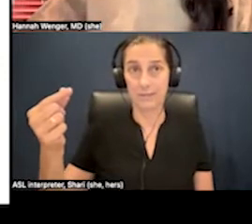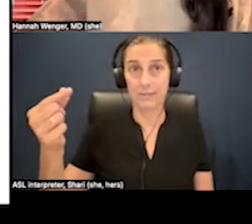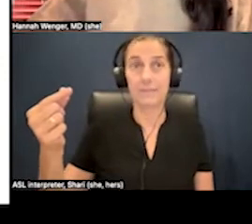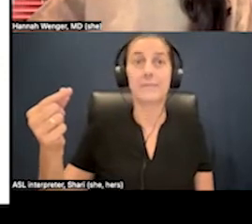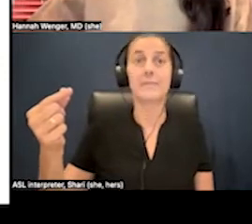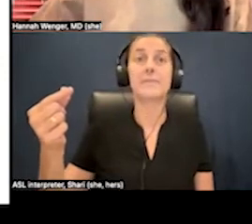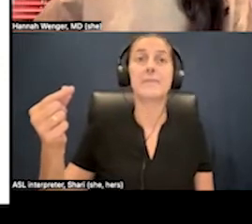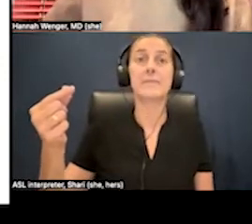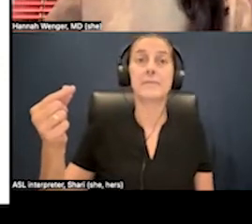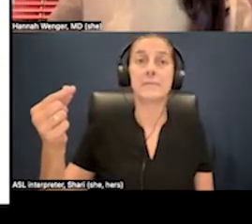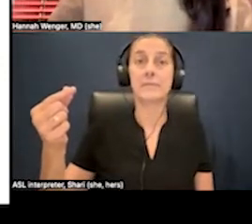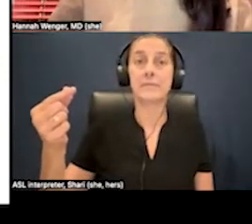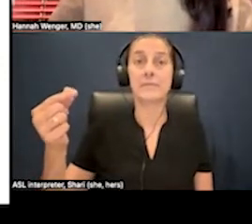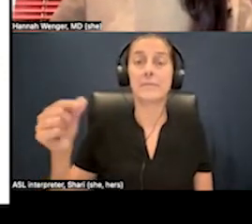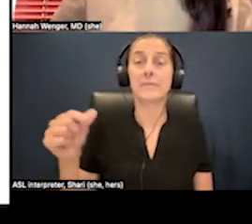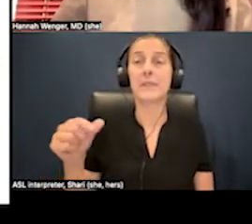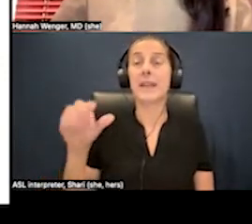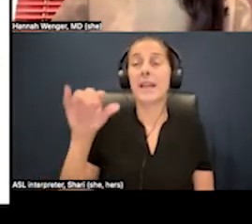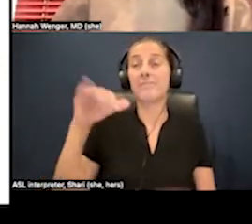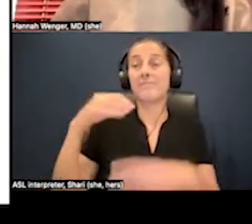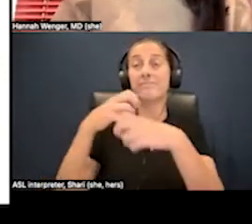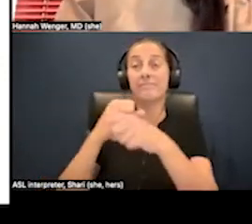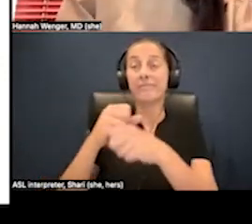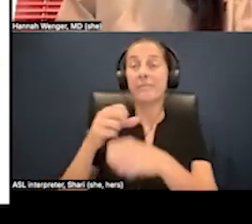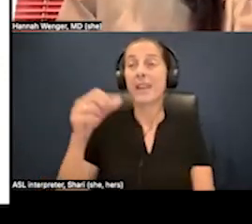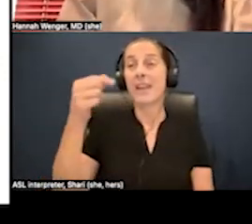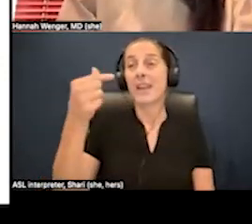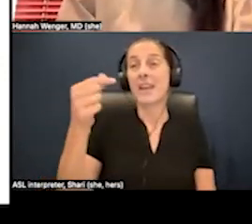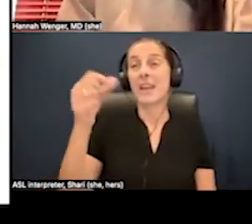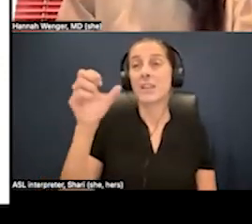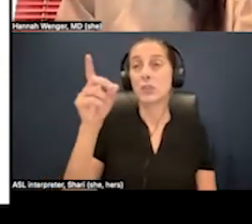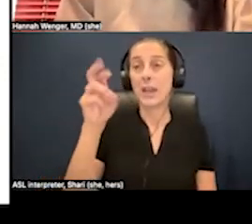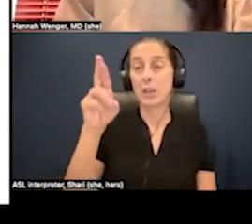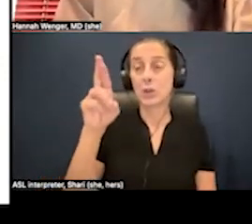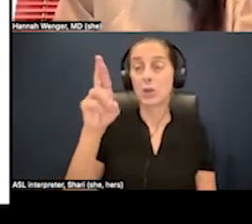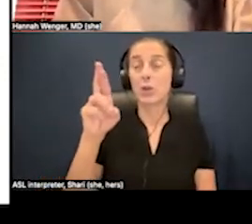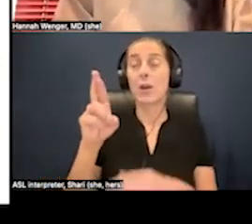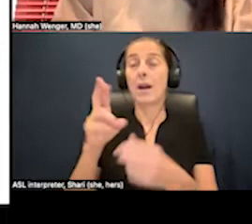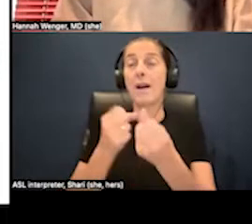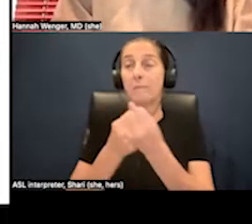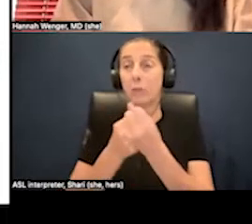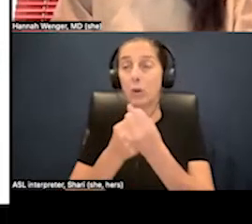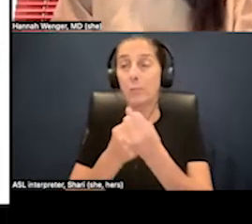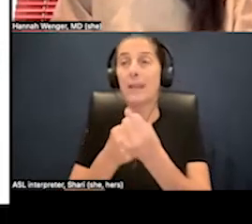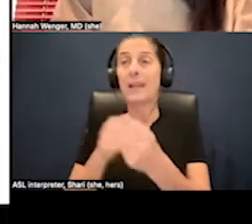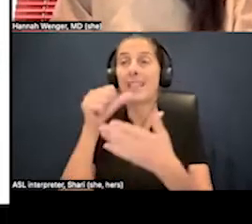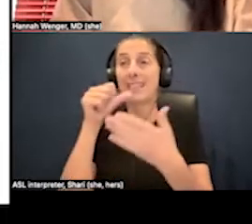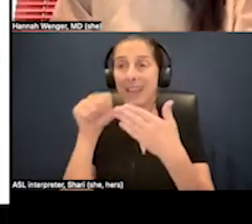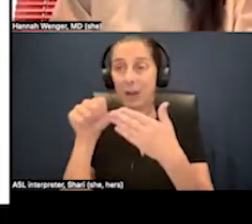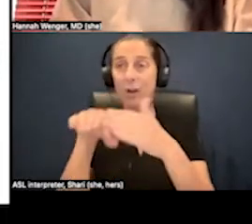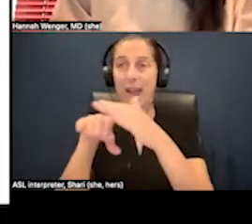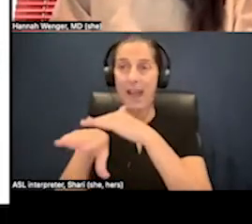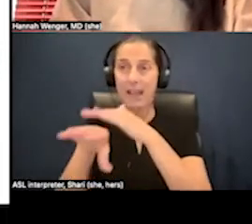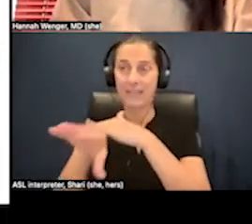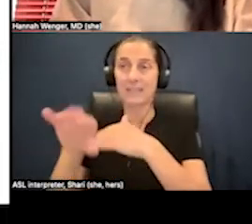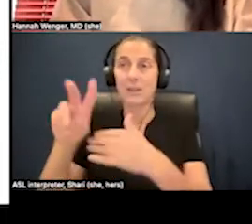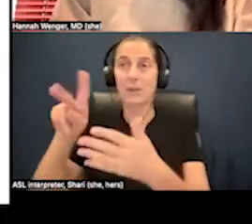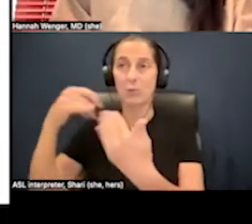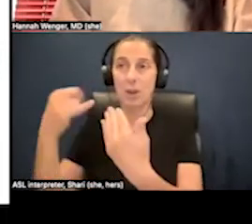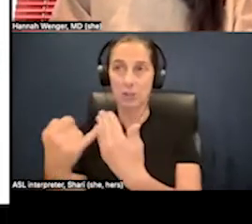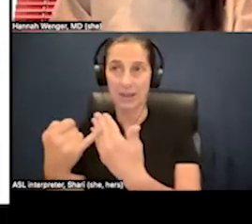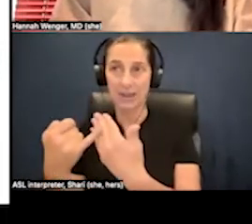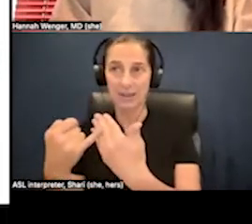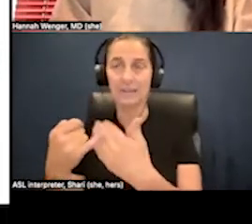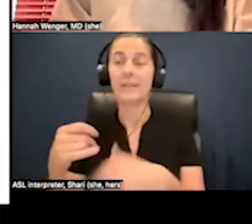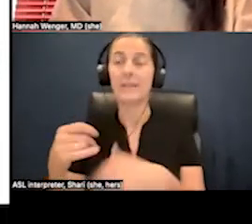And that's the Gender Affirming Letter Access Project. And that's a list. It has a list and